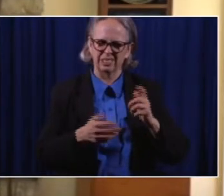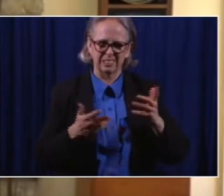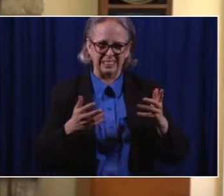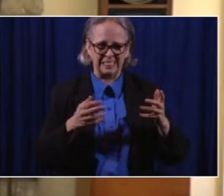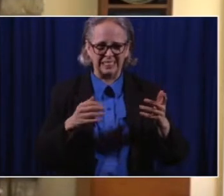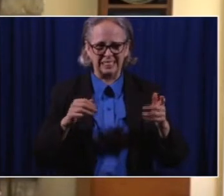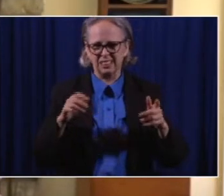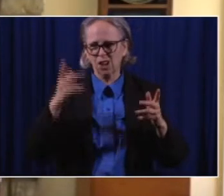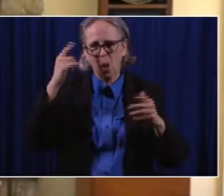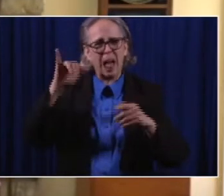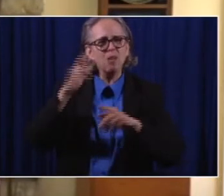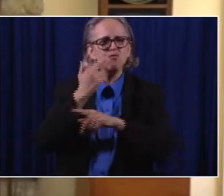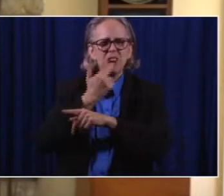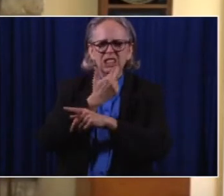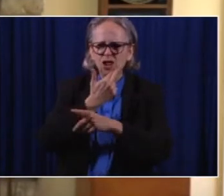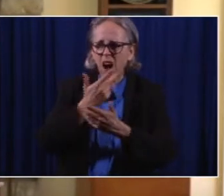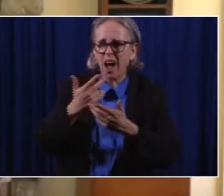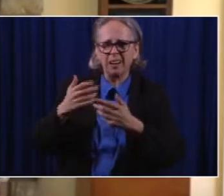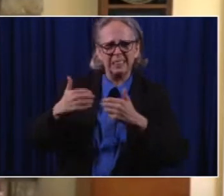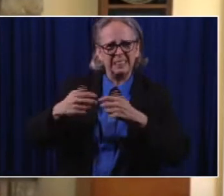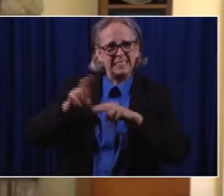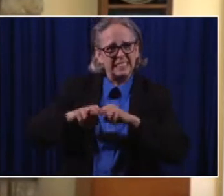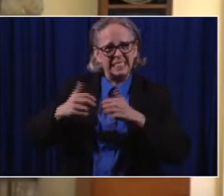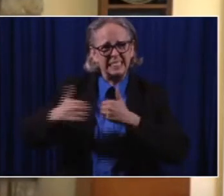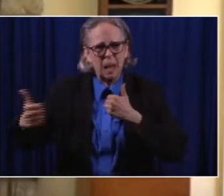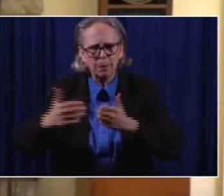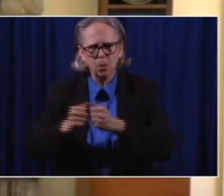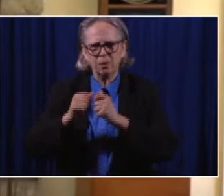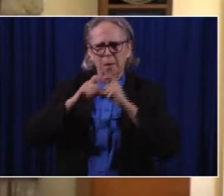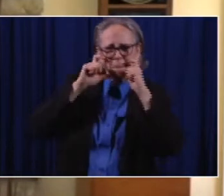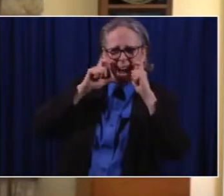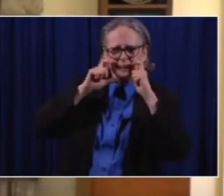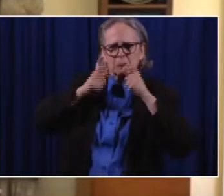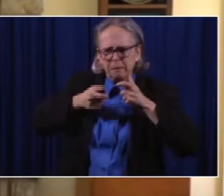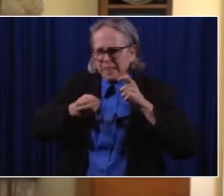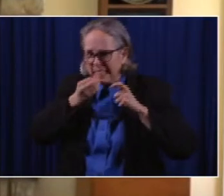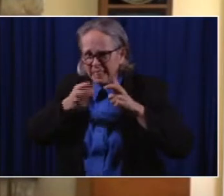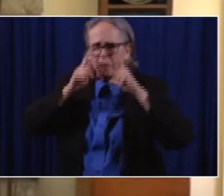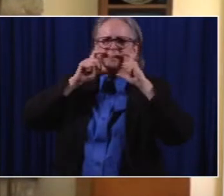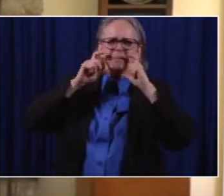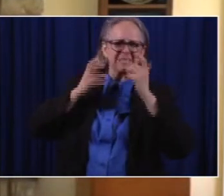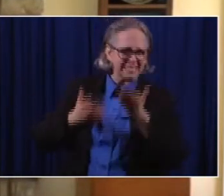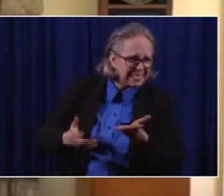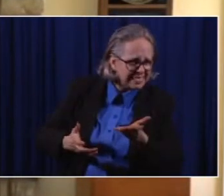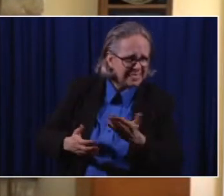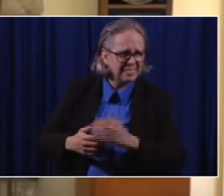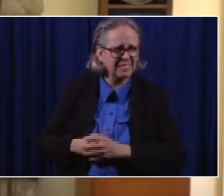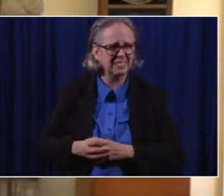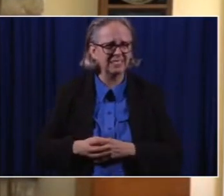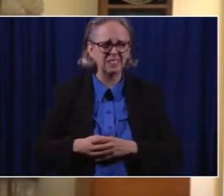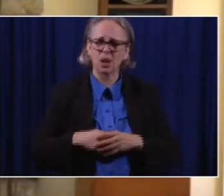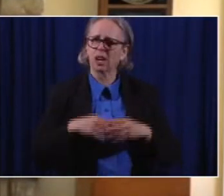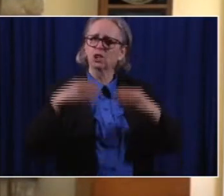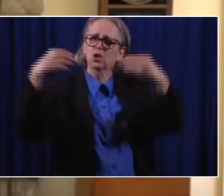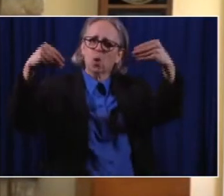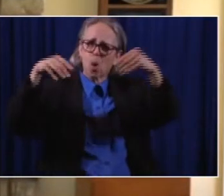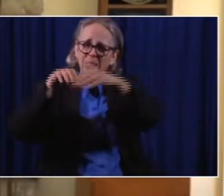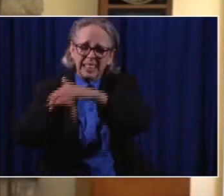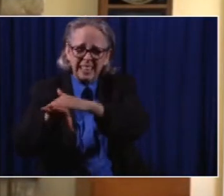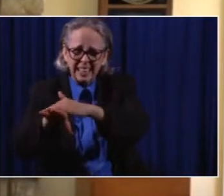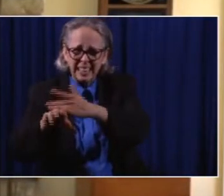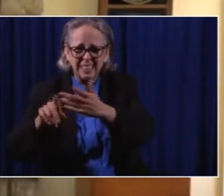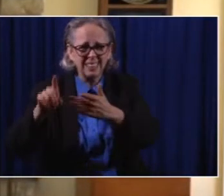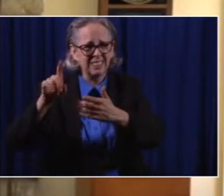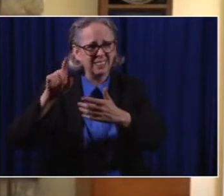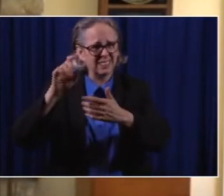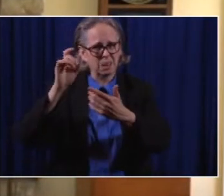to retail outlets, it just needs to be safe. We want you to stay open. But I am